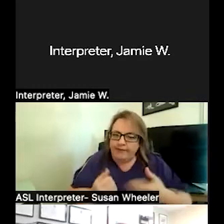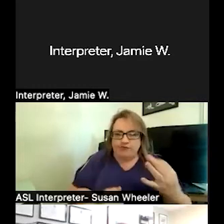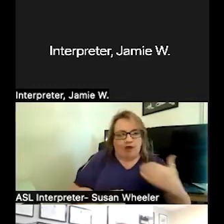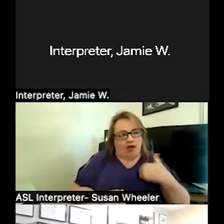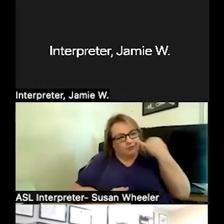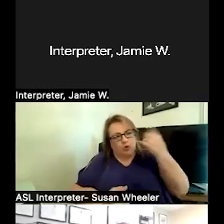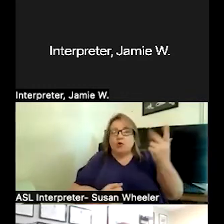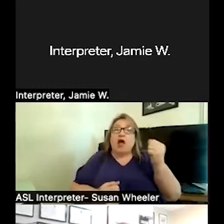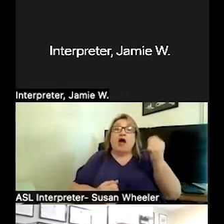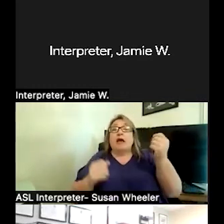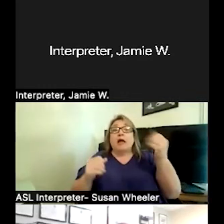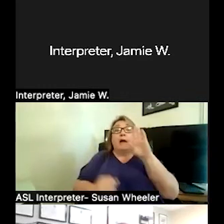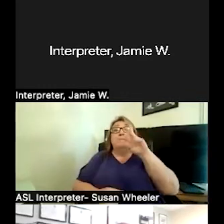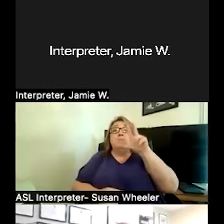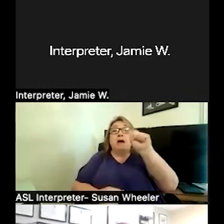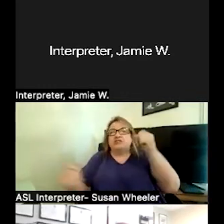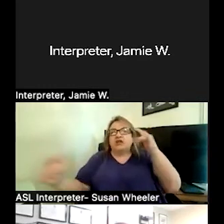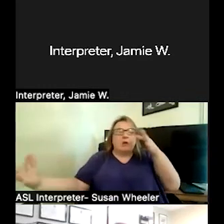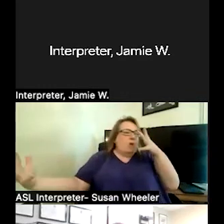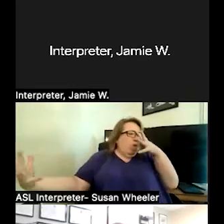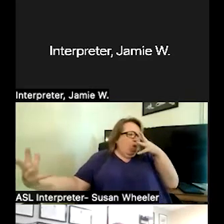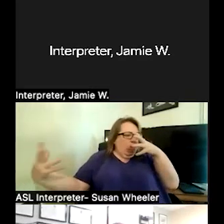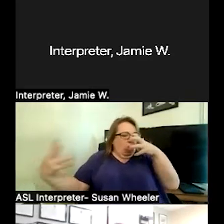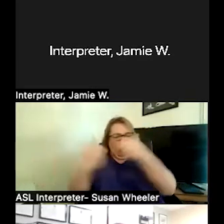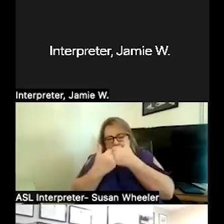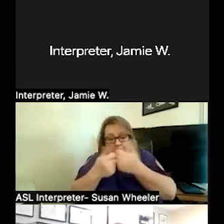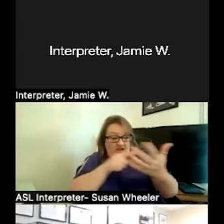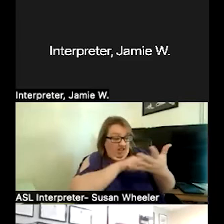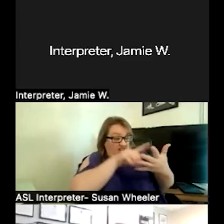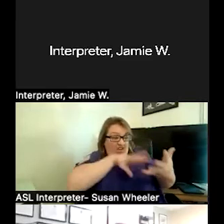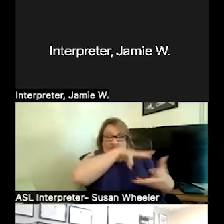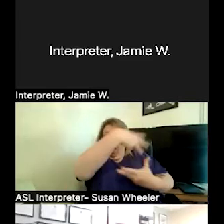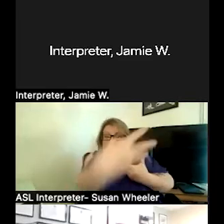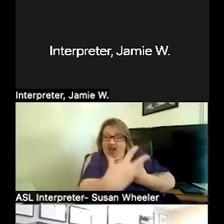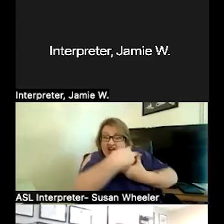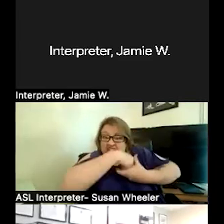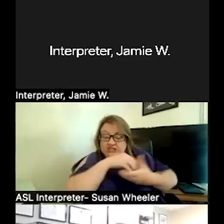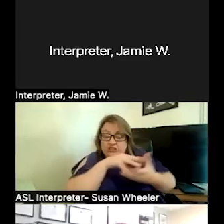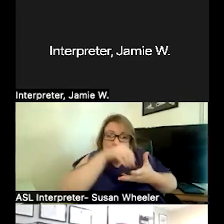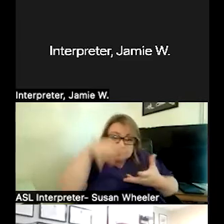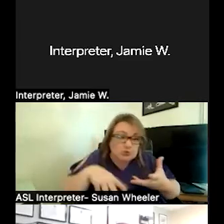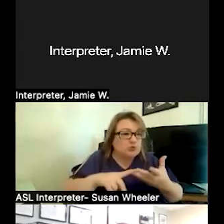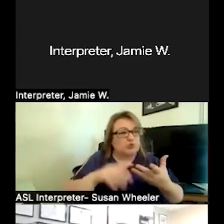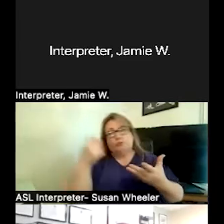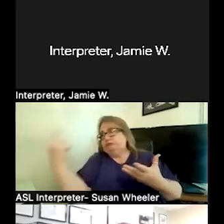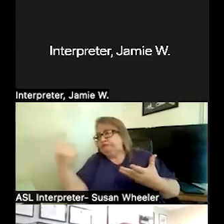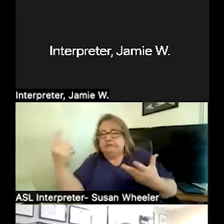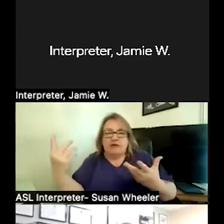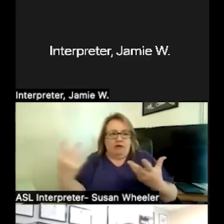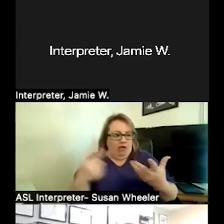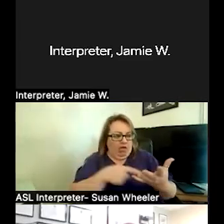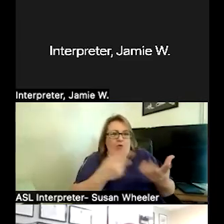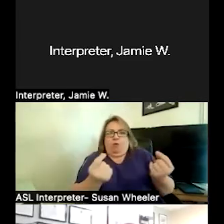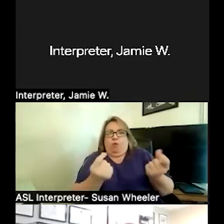a bus crash with a busload of autistic students from the school, and how we would